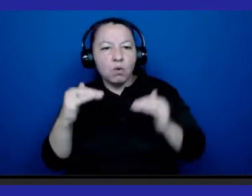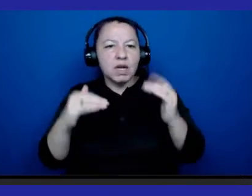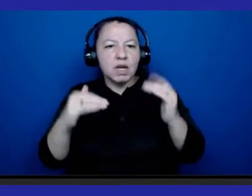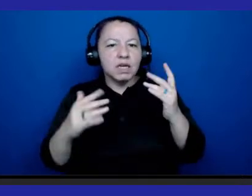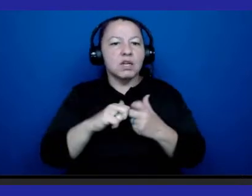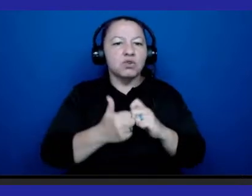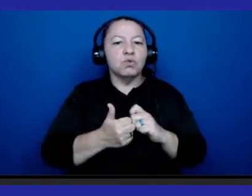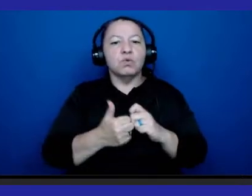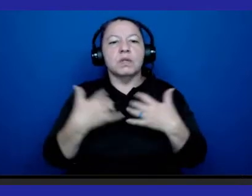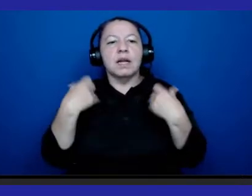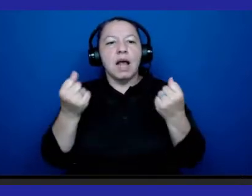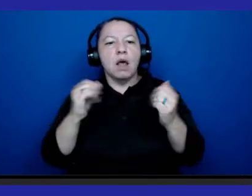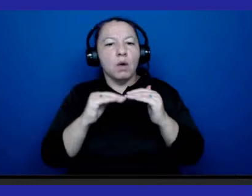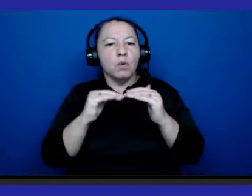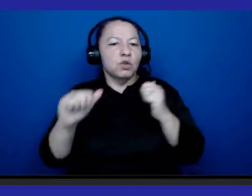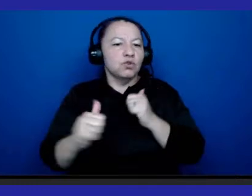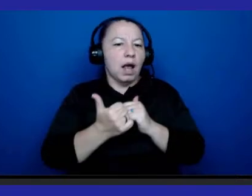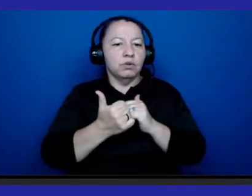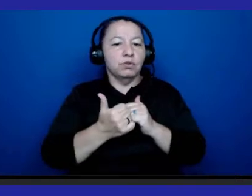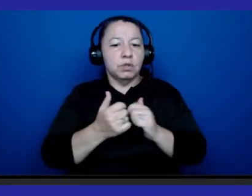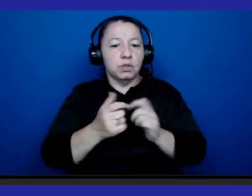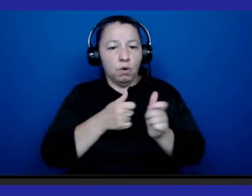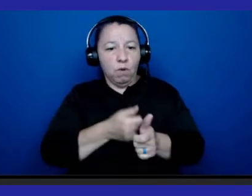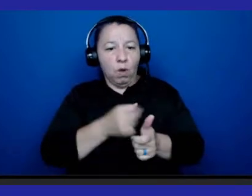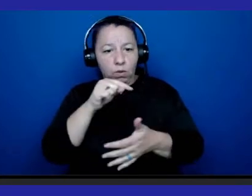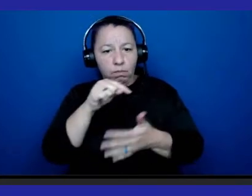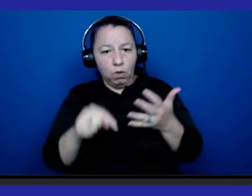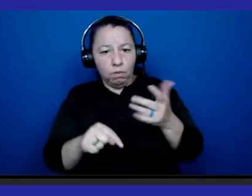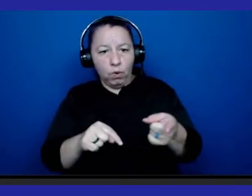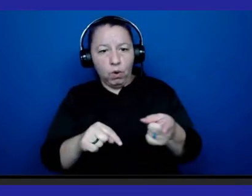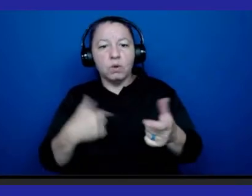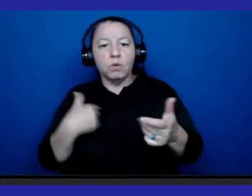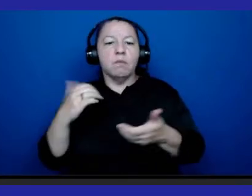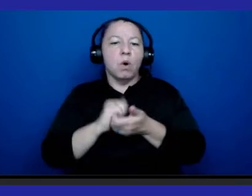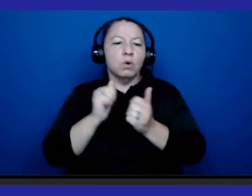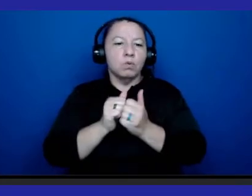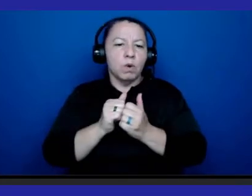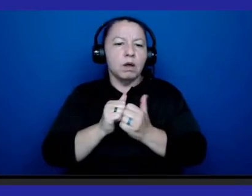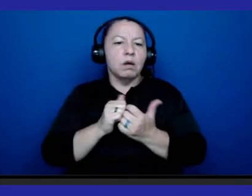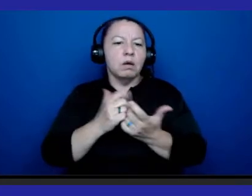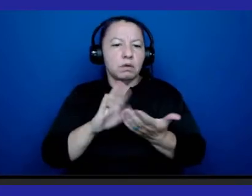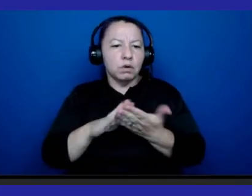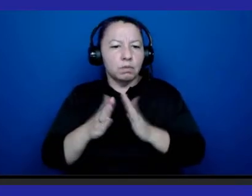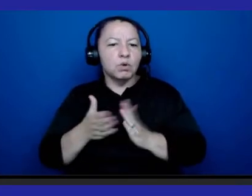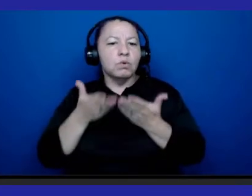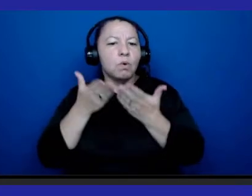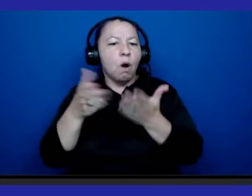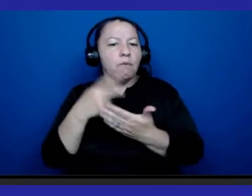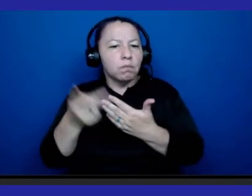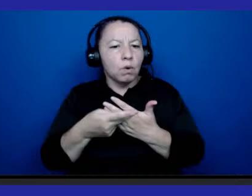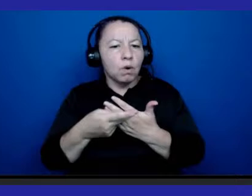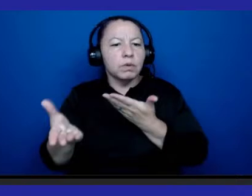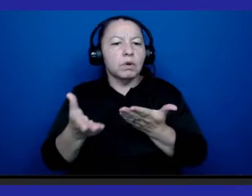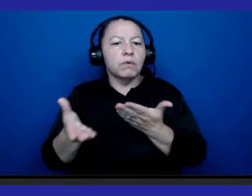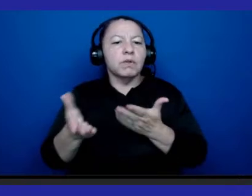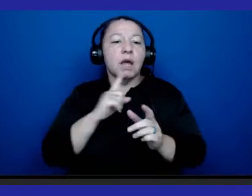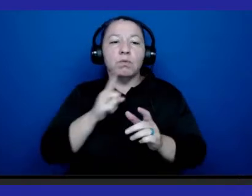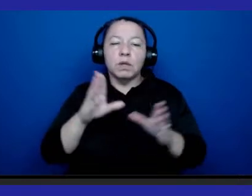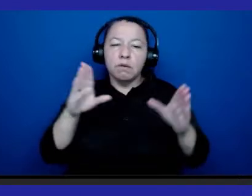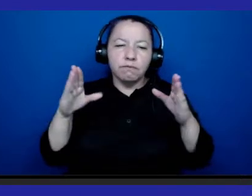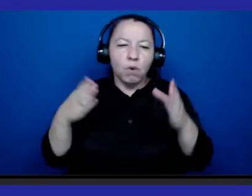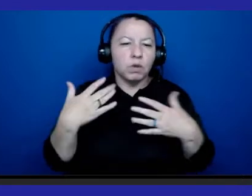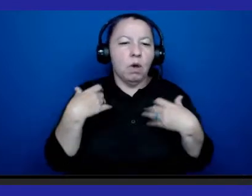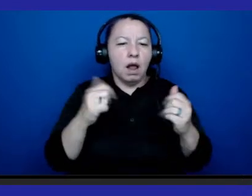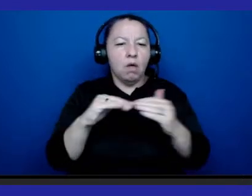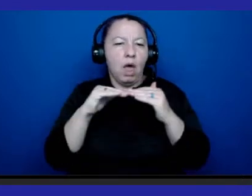of the bullet point, you have partner with the community to offer program and services that target health equity comprehensively, enhance the